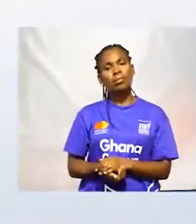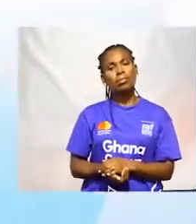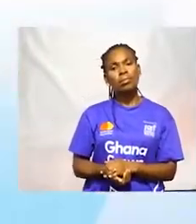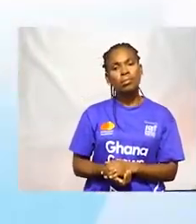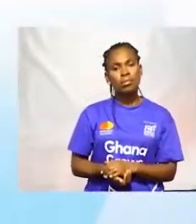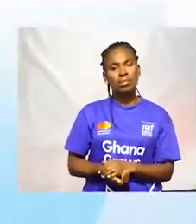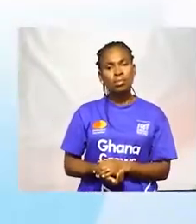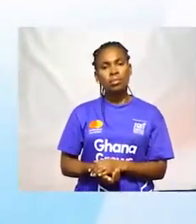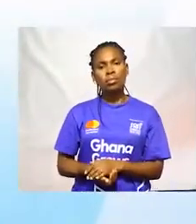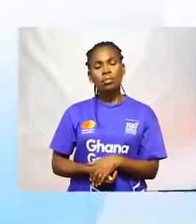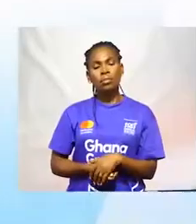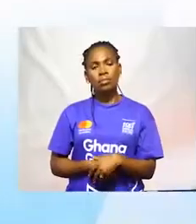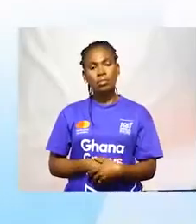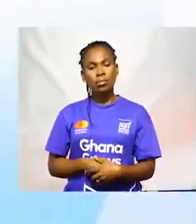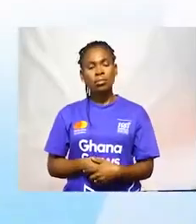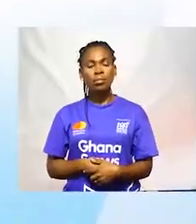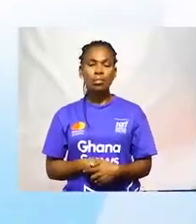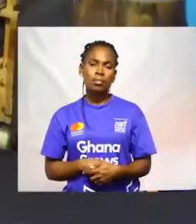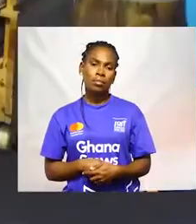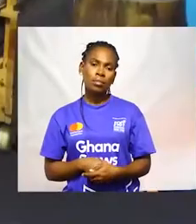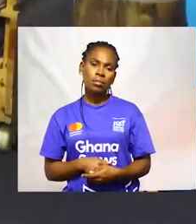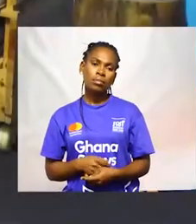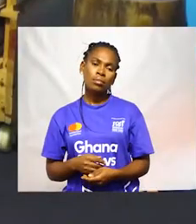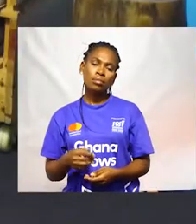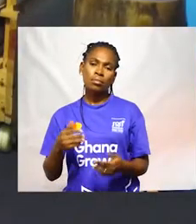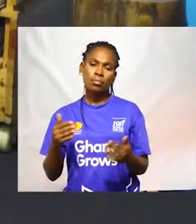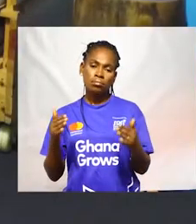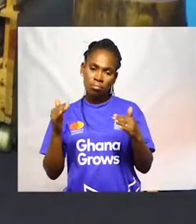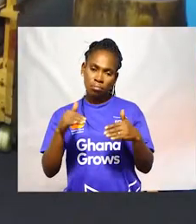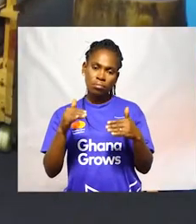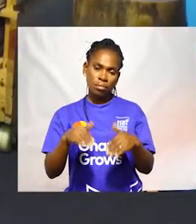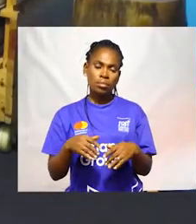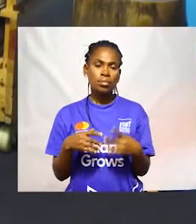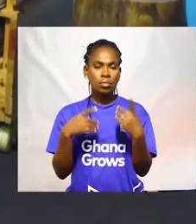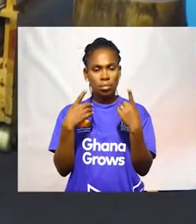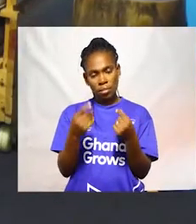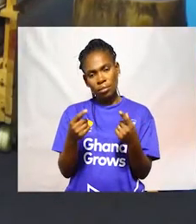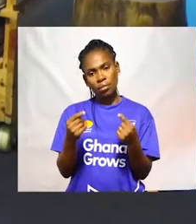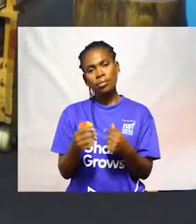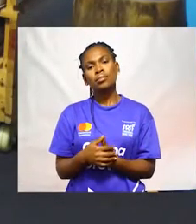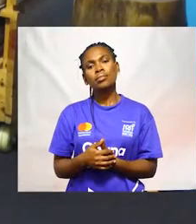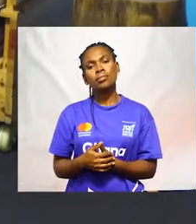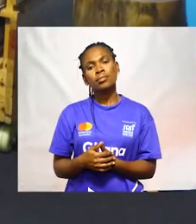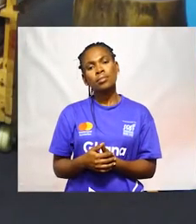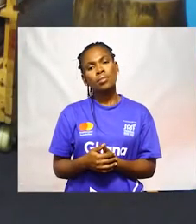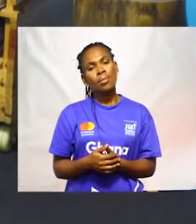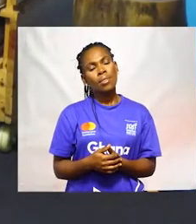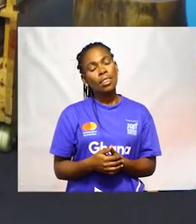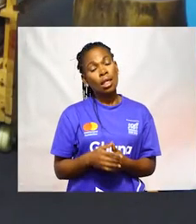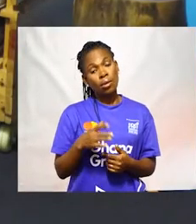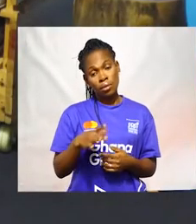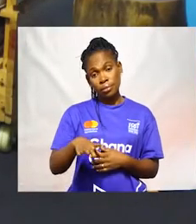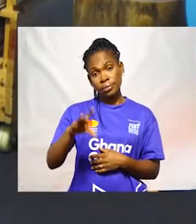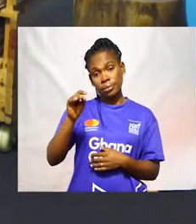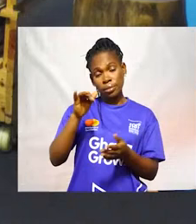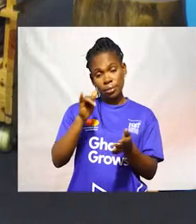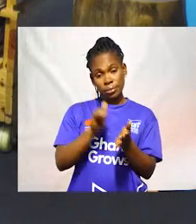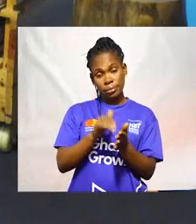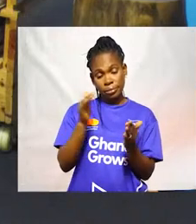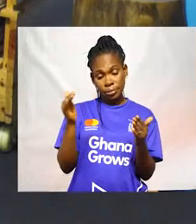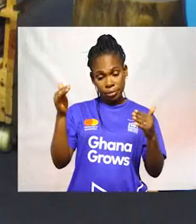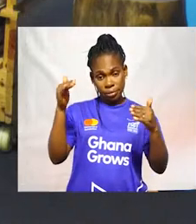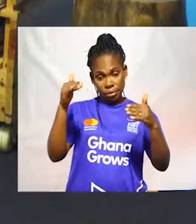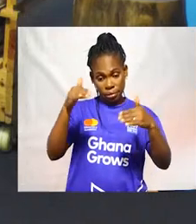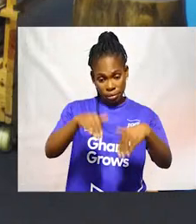The thing can bite you. There's some snake bit that bites you around the 90s and brings you out to like seven. When you find out that you are falling down the